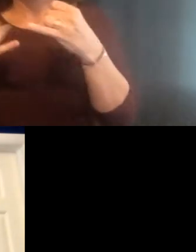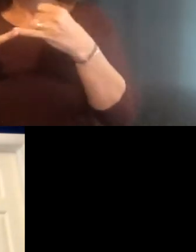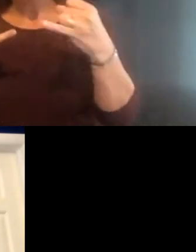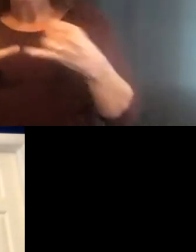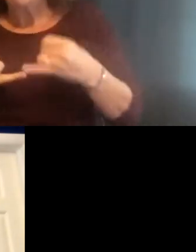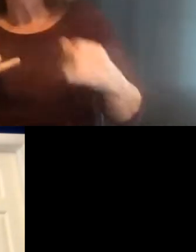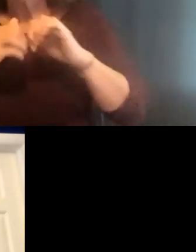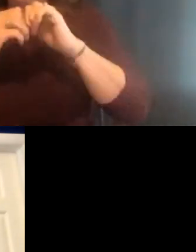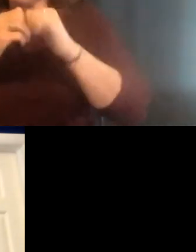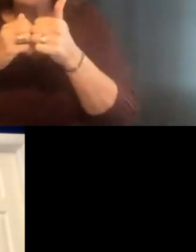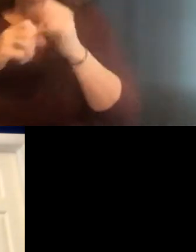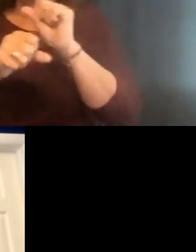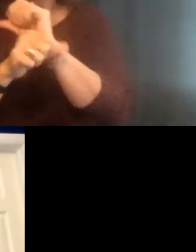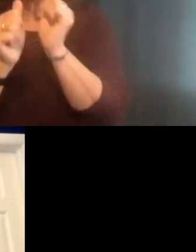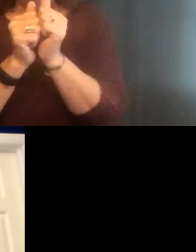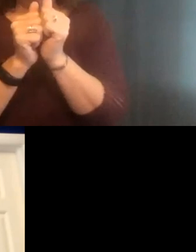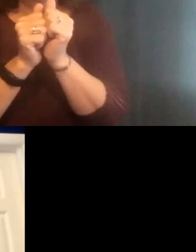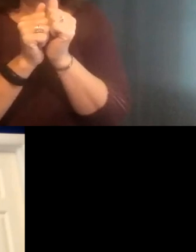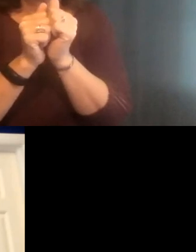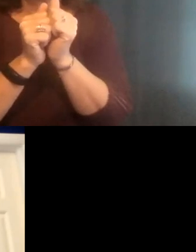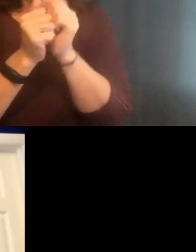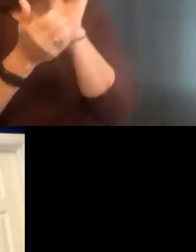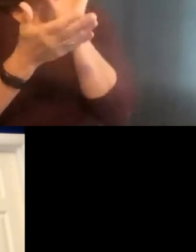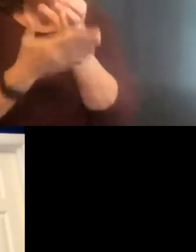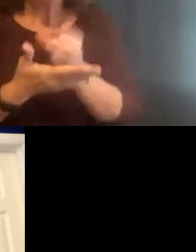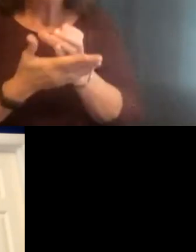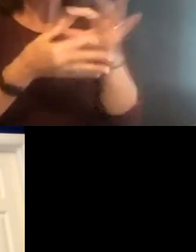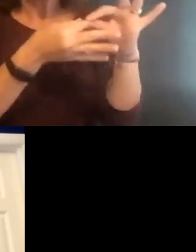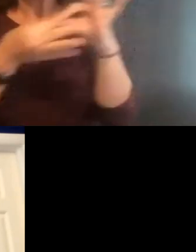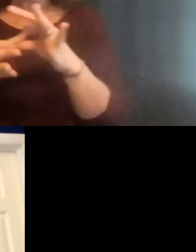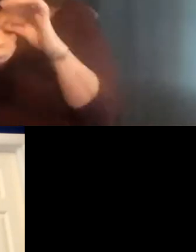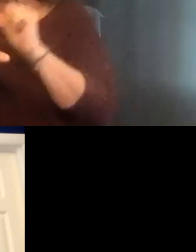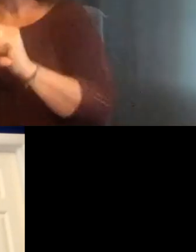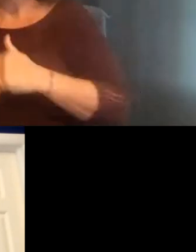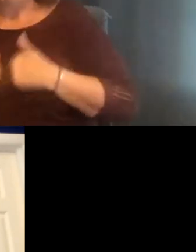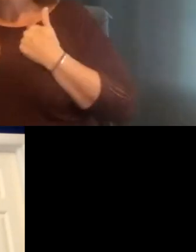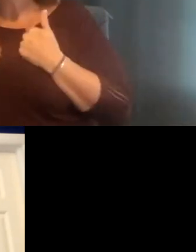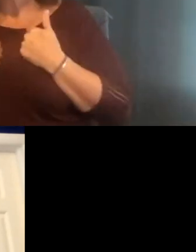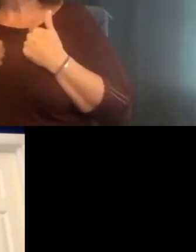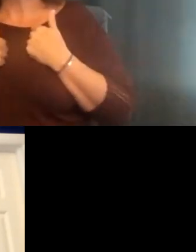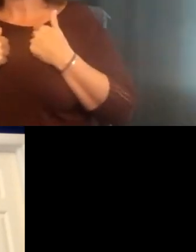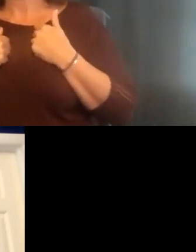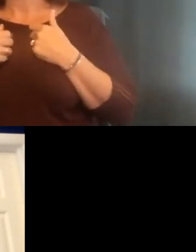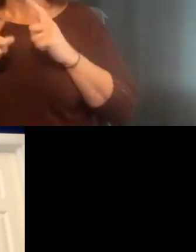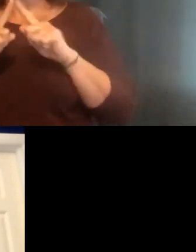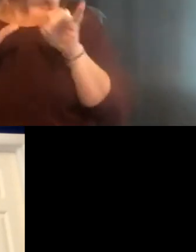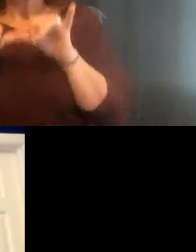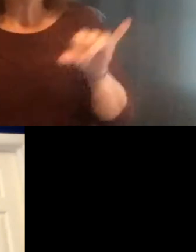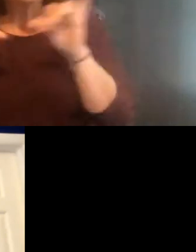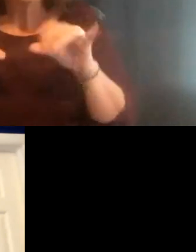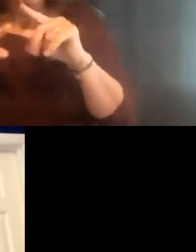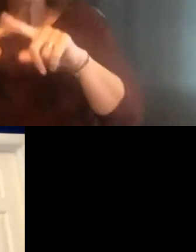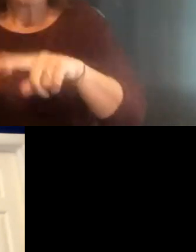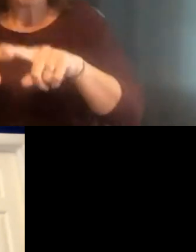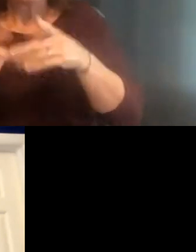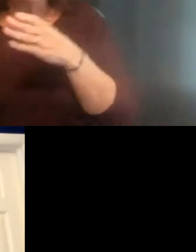with nightmare imagery, relate it to waking life, and do so in a consistent and reliable manner. So